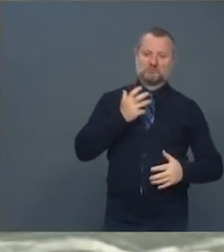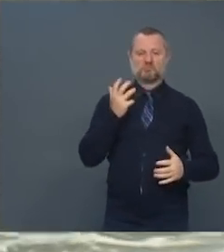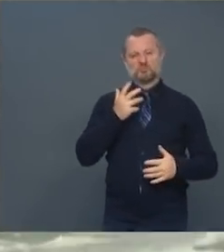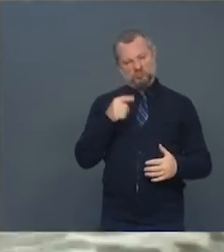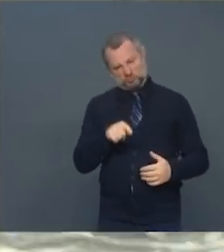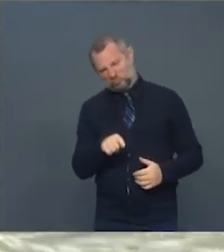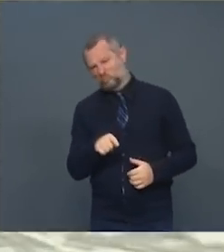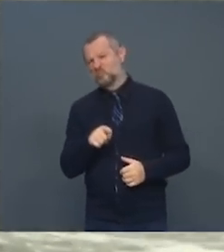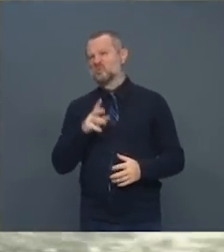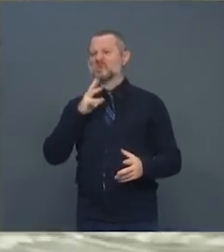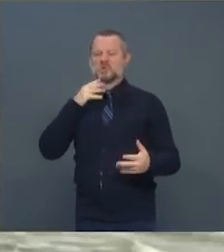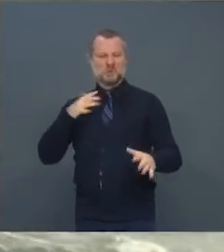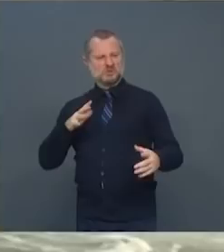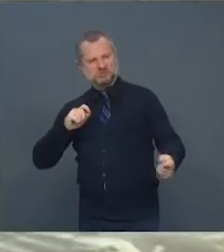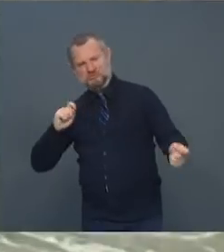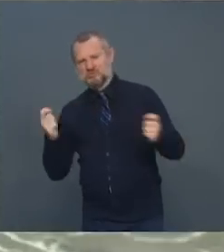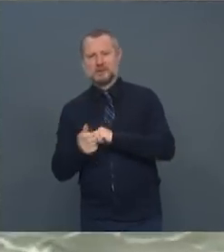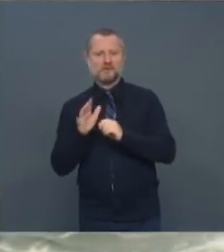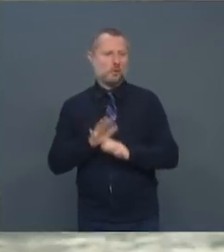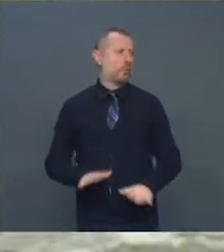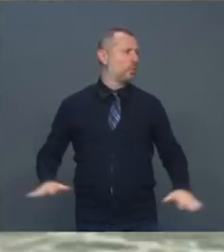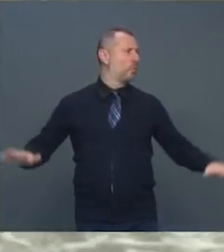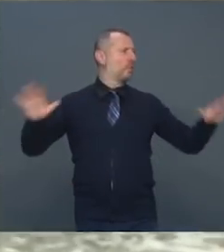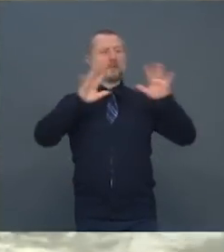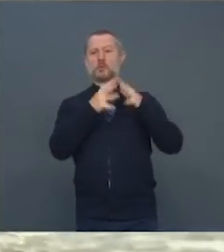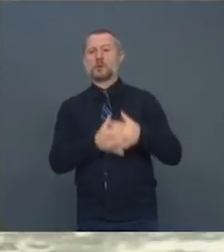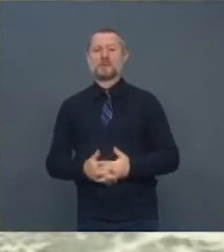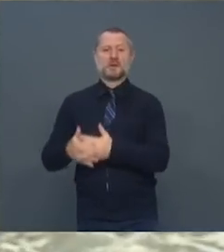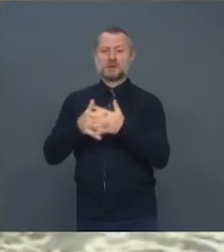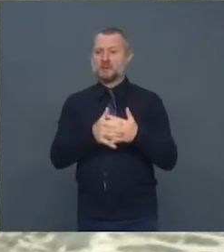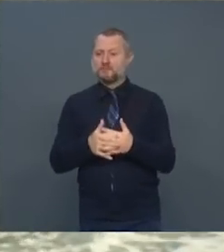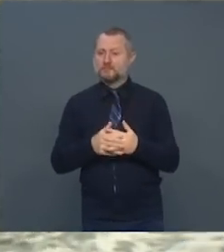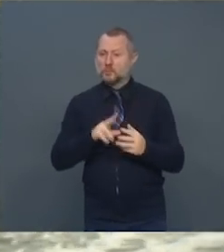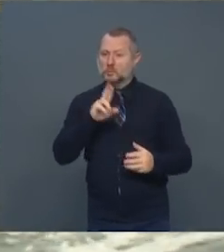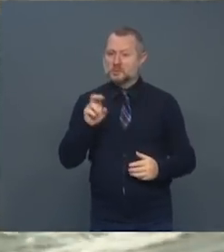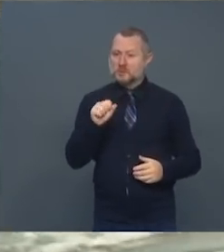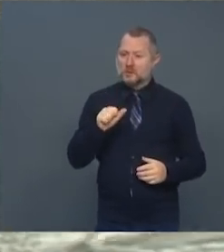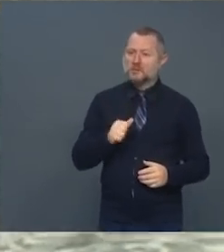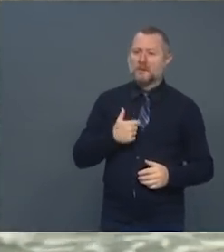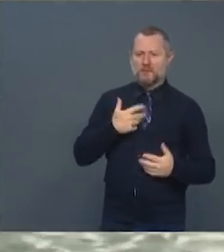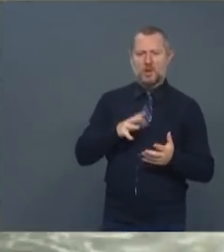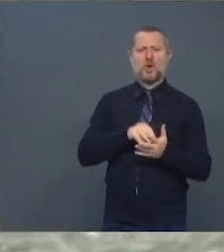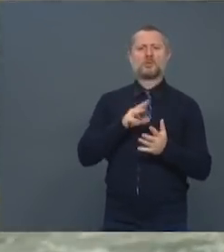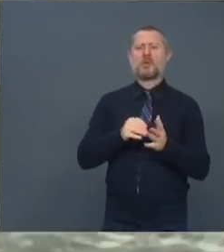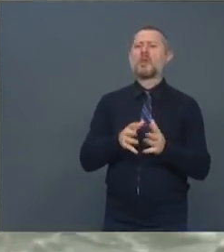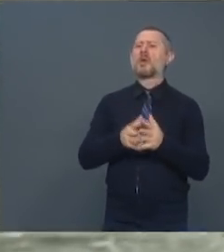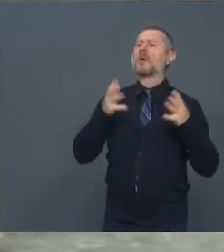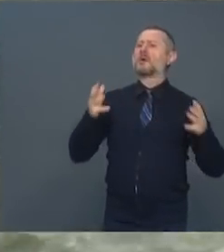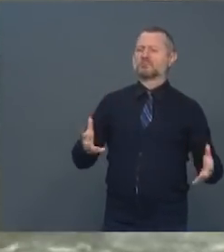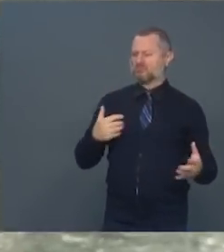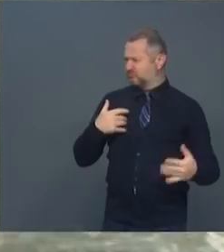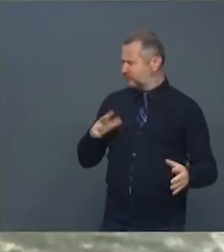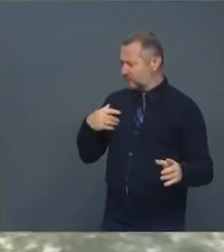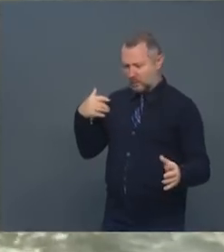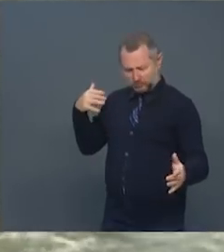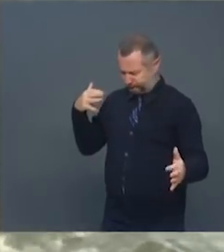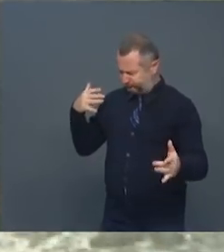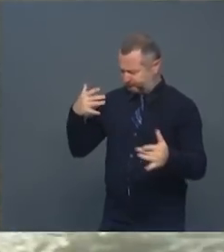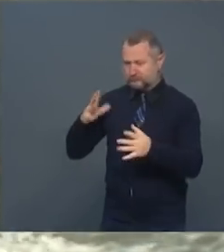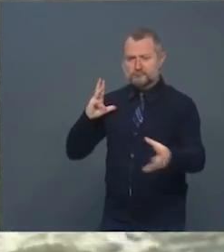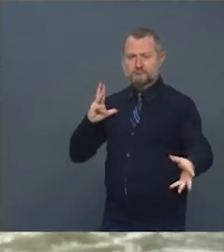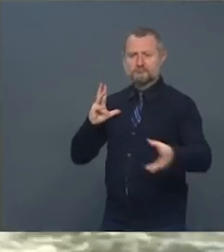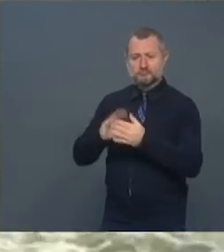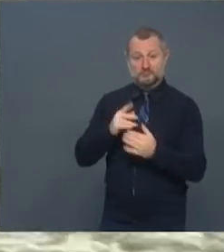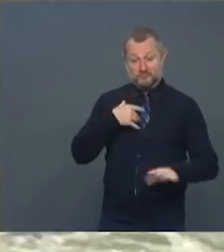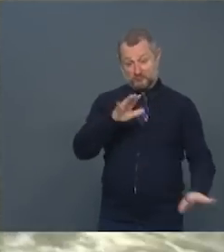transformational moment in society. And there are a lot of lessons from COVID. One of the lessons to me about